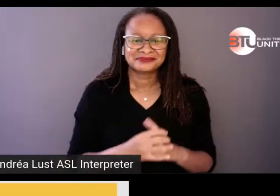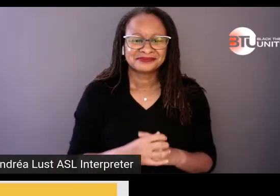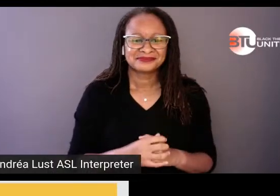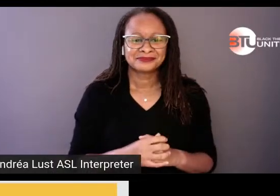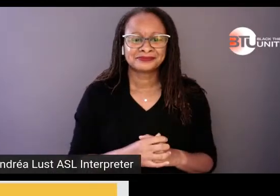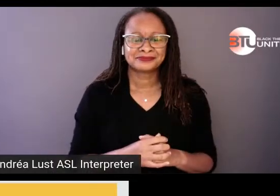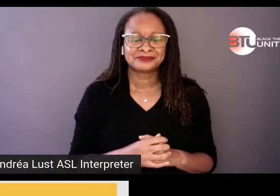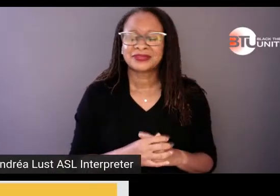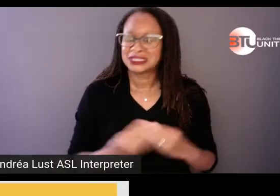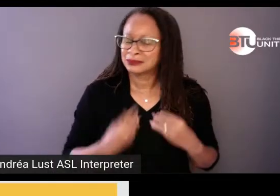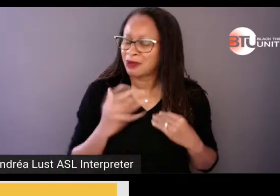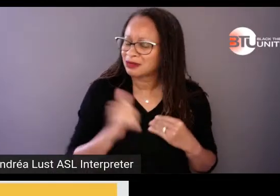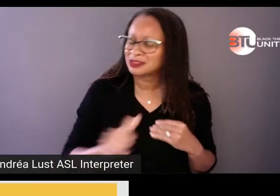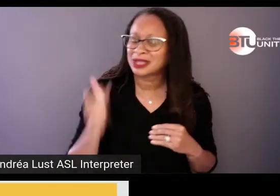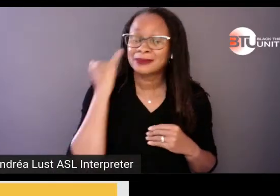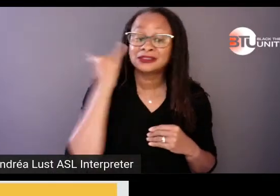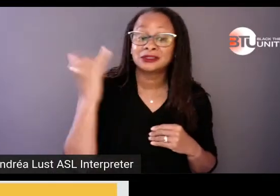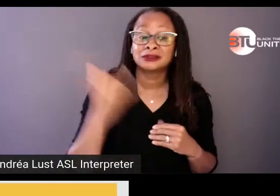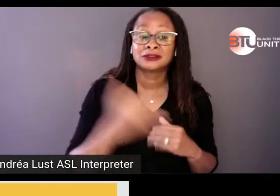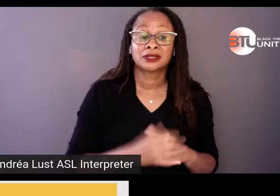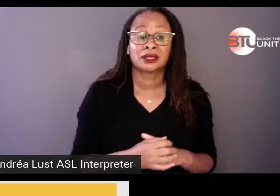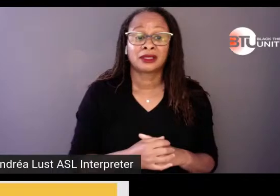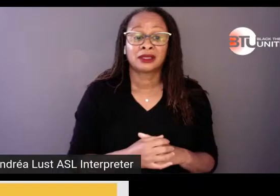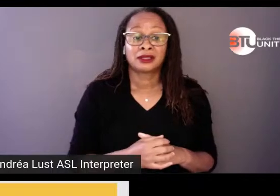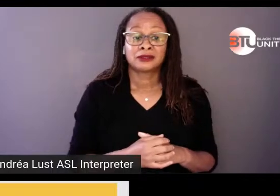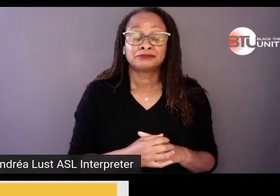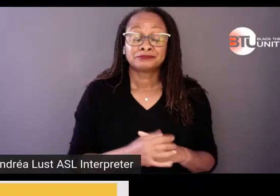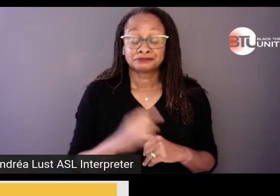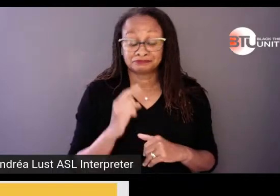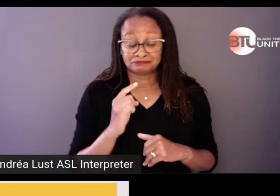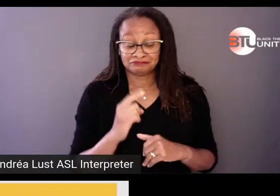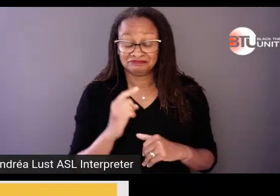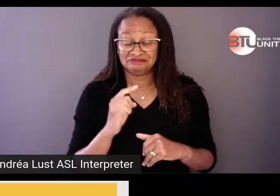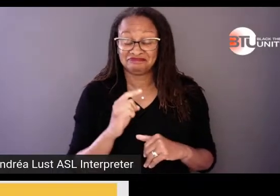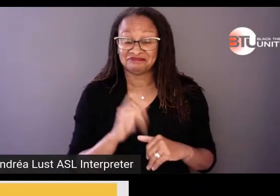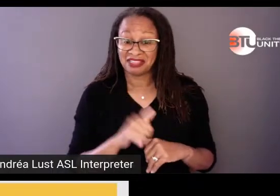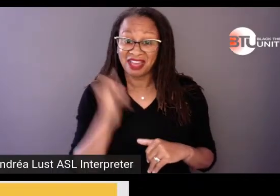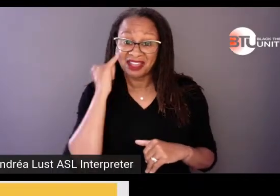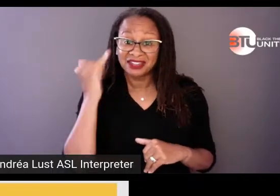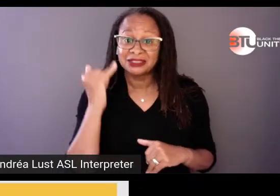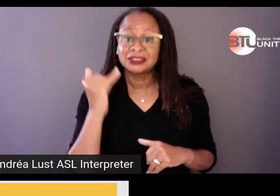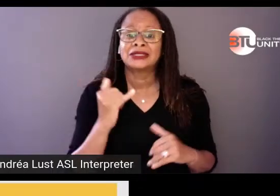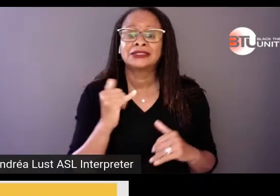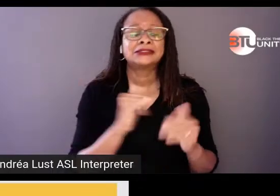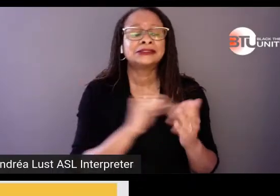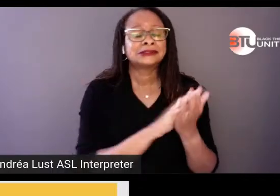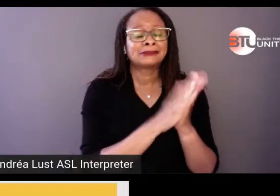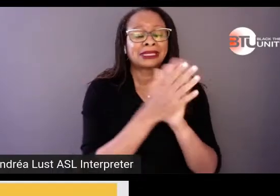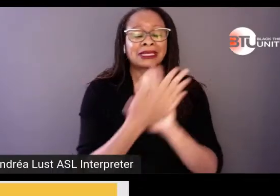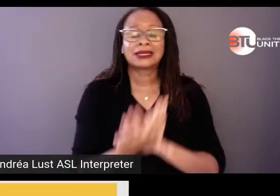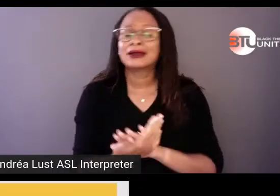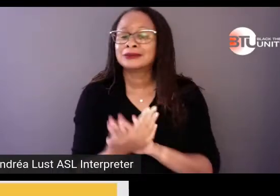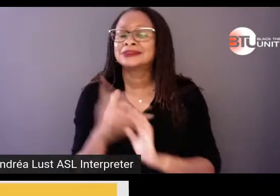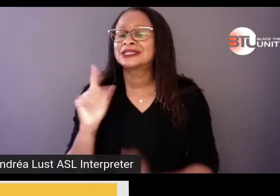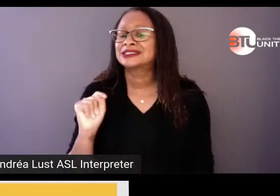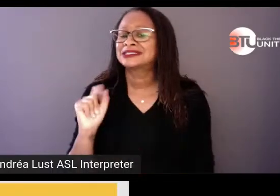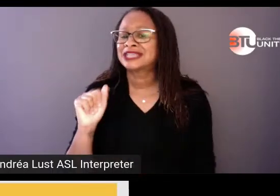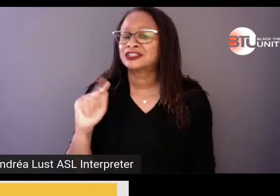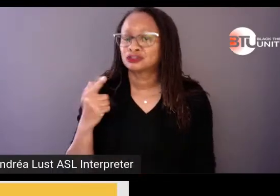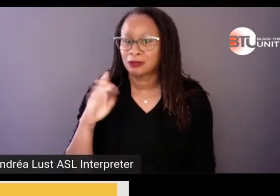Inspired by that idea. Take that idea and you fix it into something tangible, and then it becomes something that you can